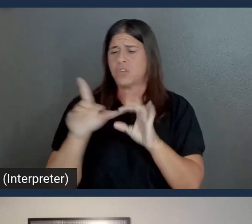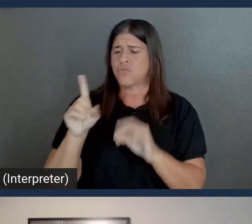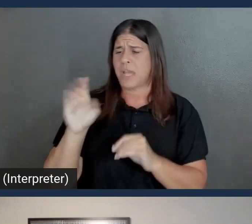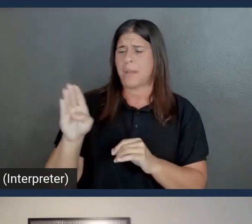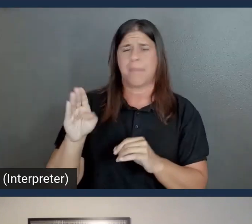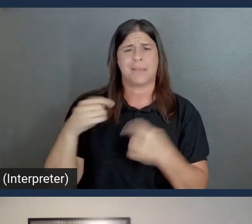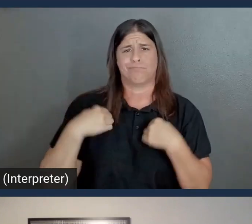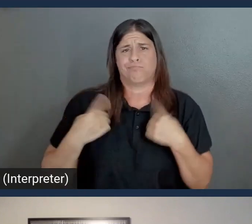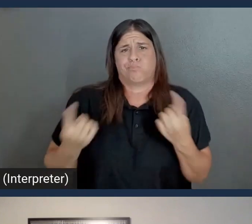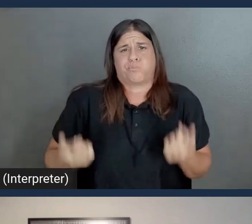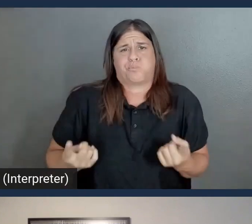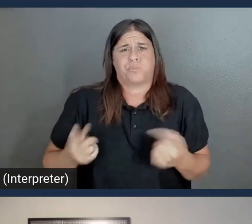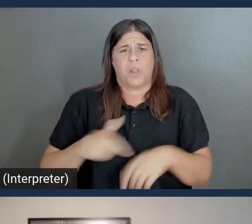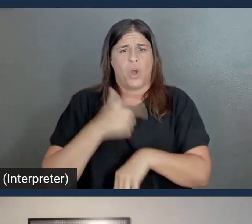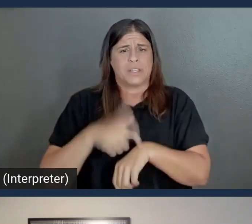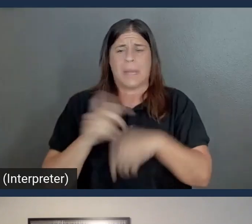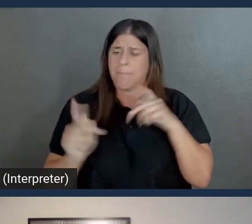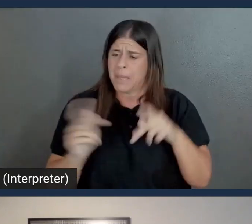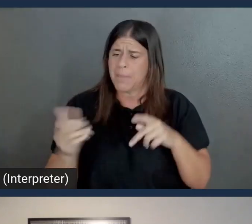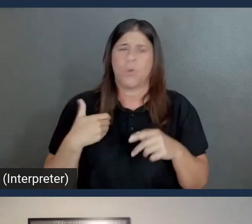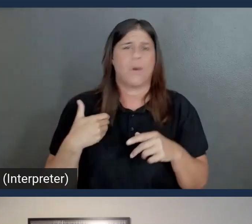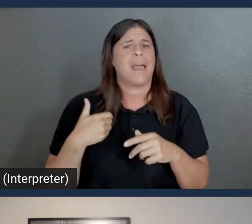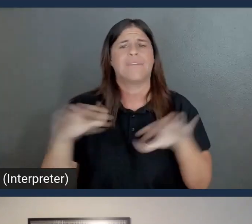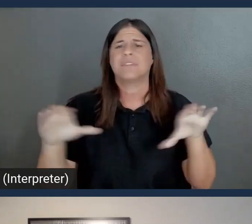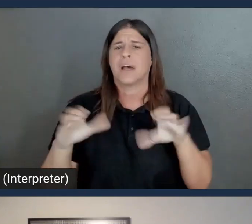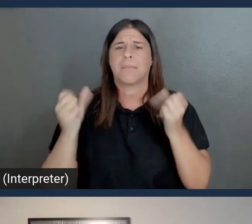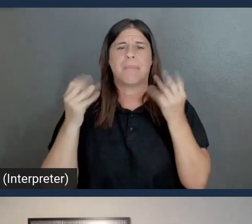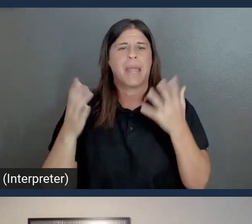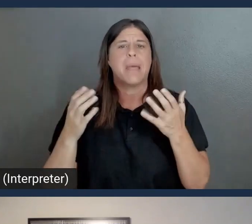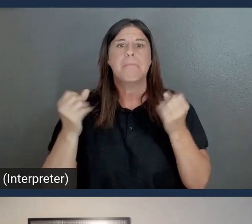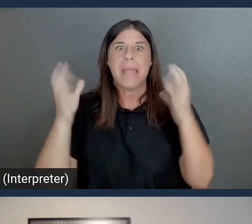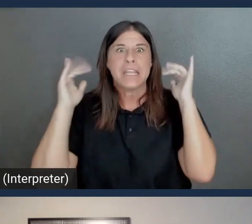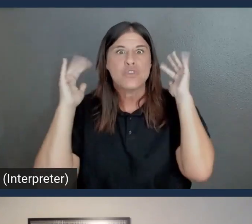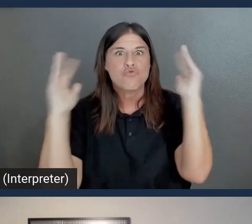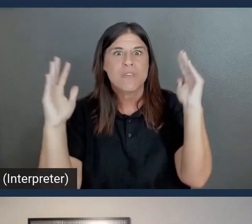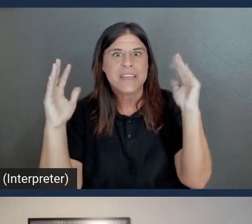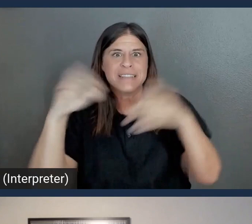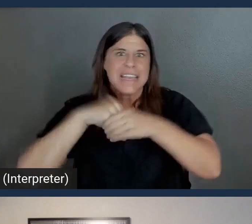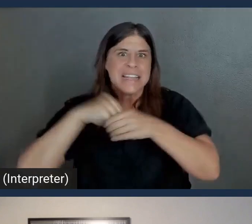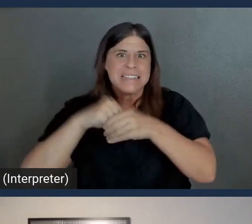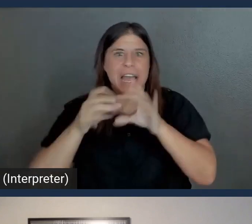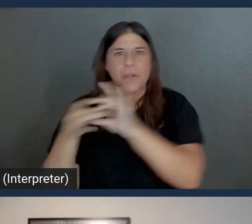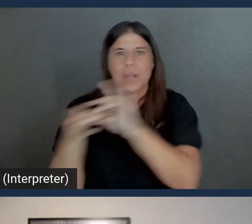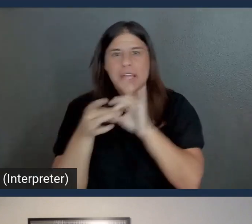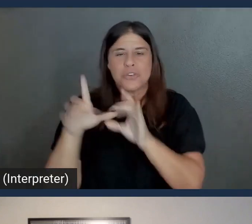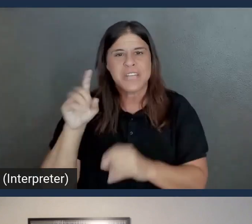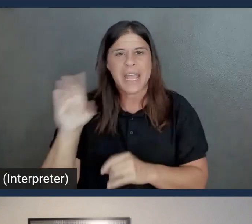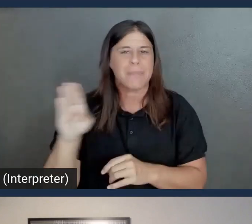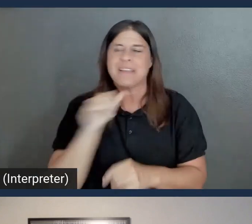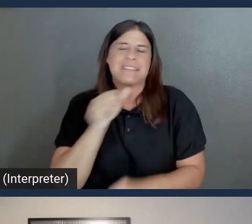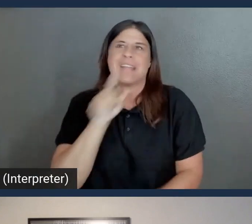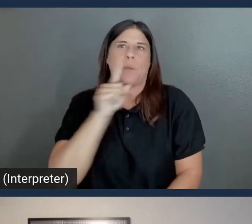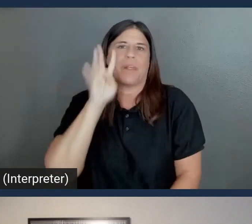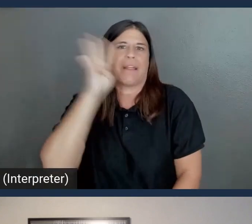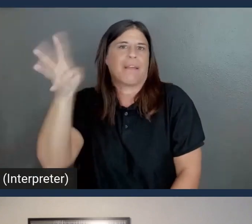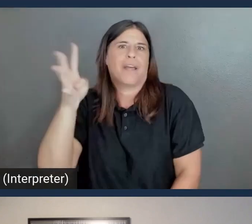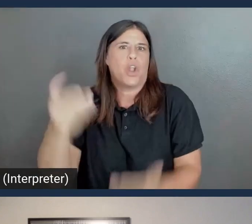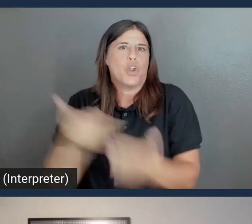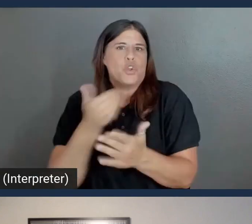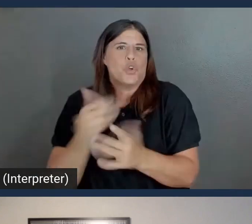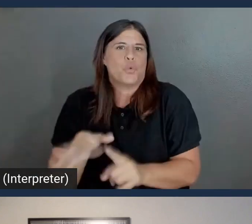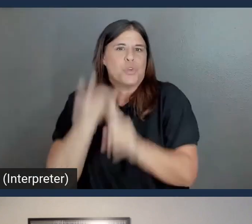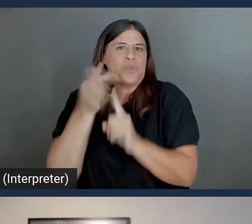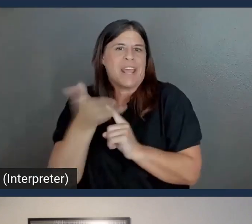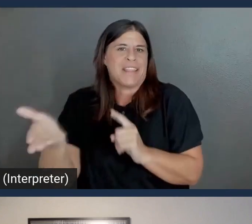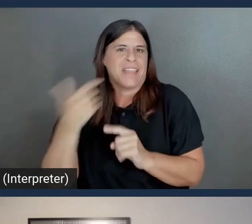around for quite a long time. People have done many, put many trees inside relational databases. This is not that's not a unique thing.